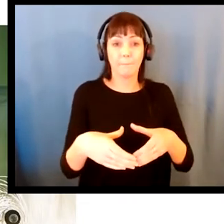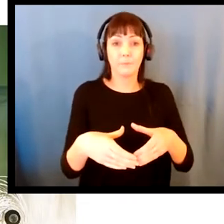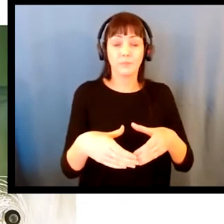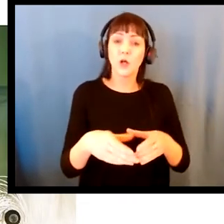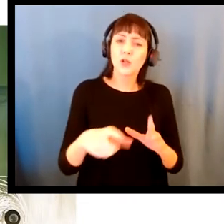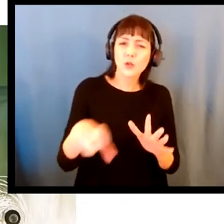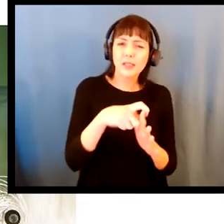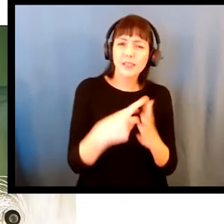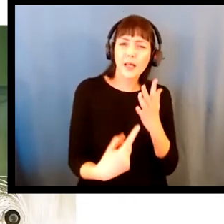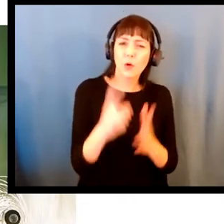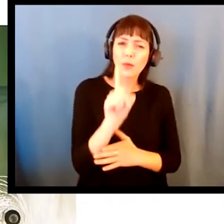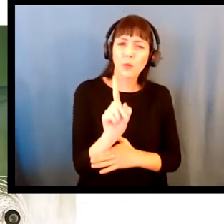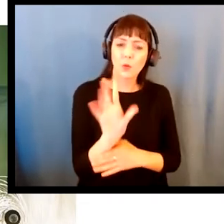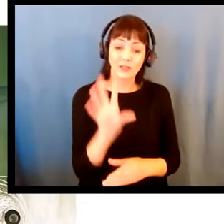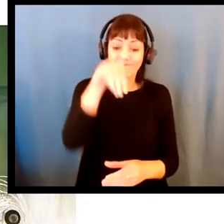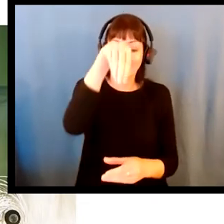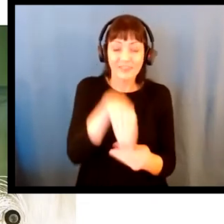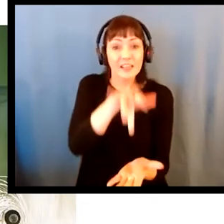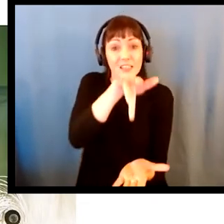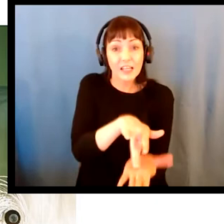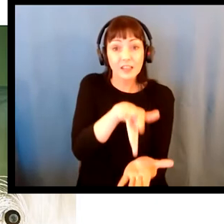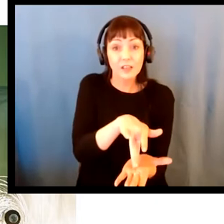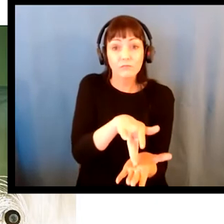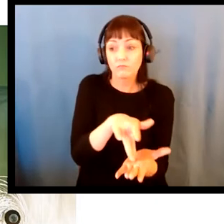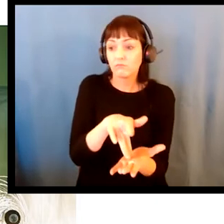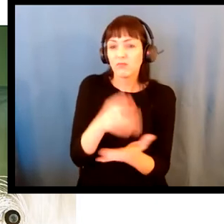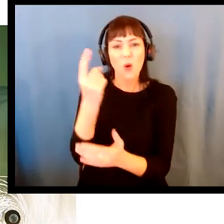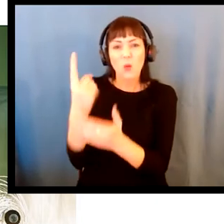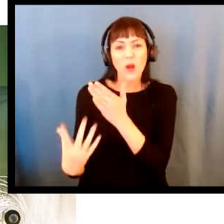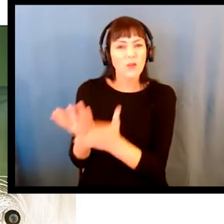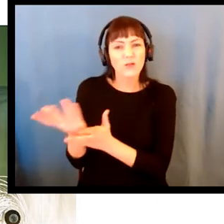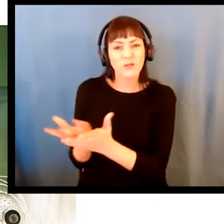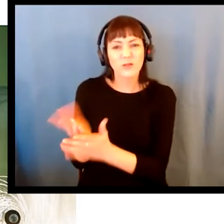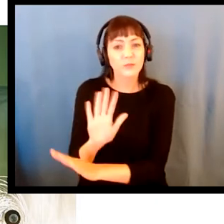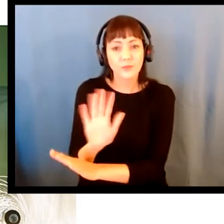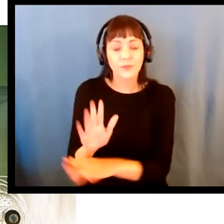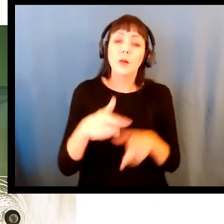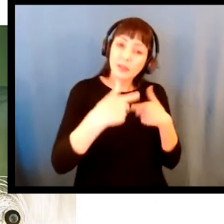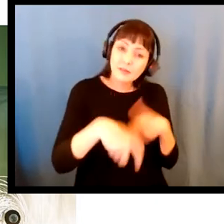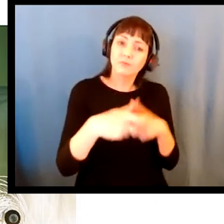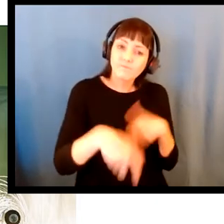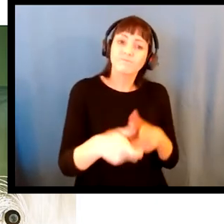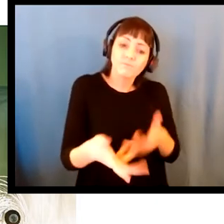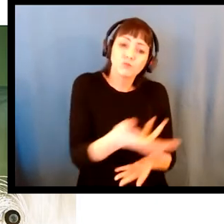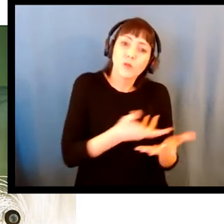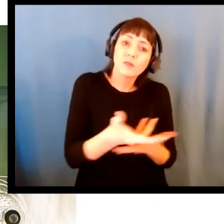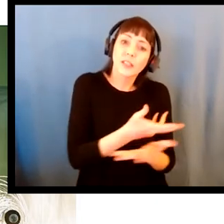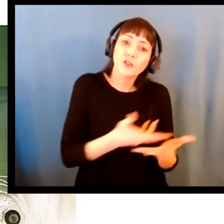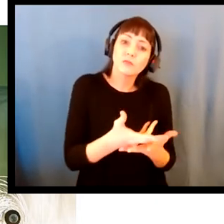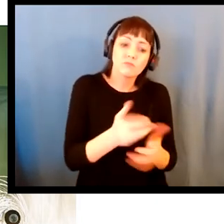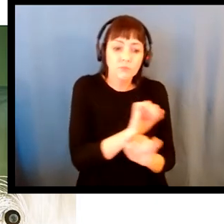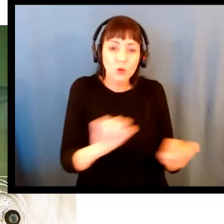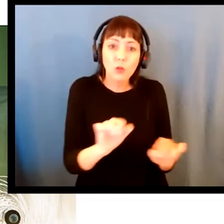placing disabled people at the heart of the process, not through a one-off act of consultation, but as a sustained and meaningful dialogue in which